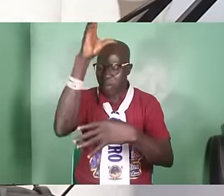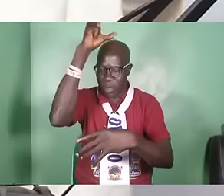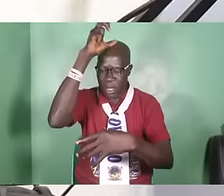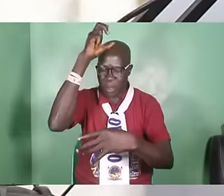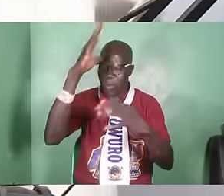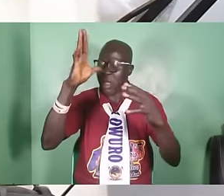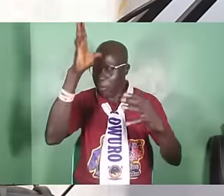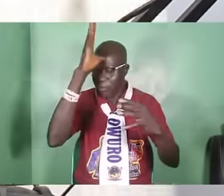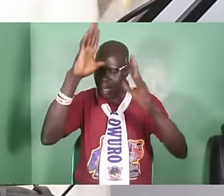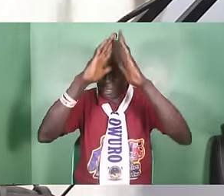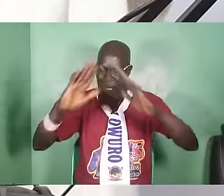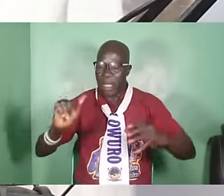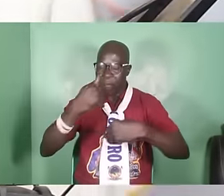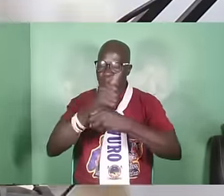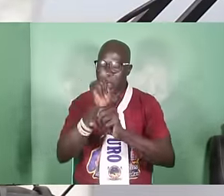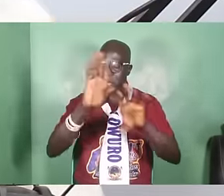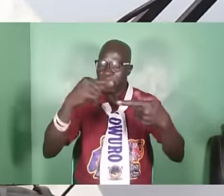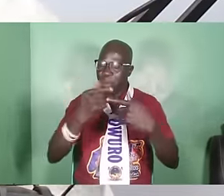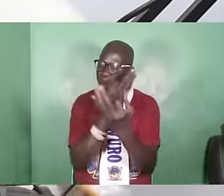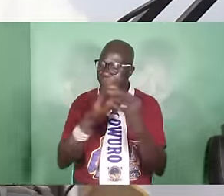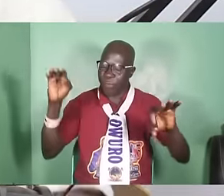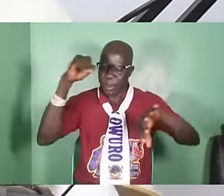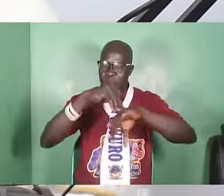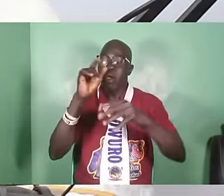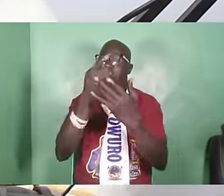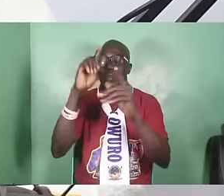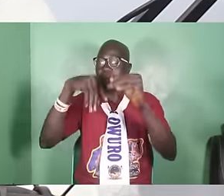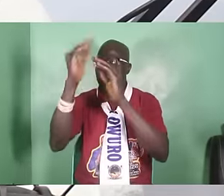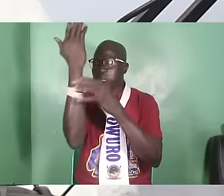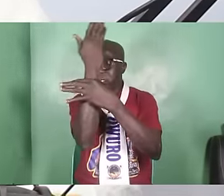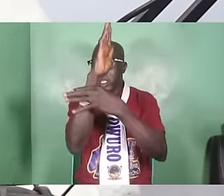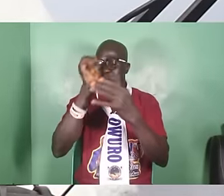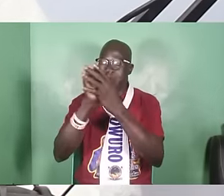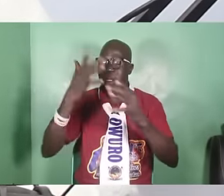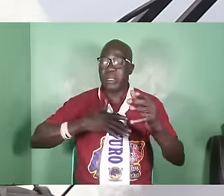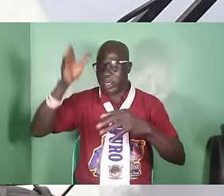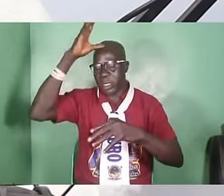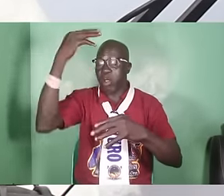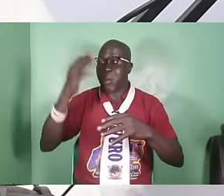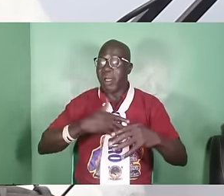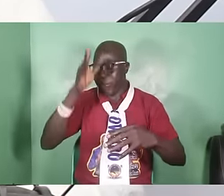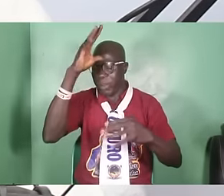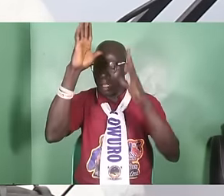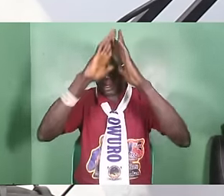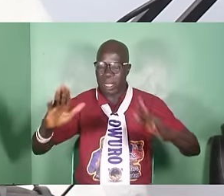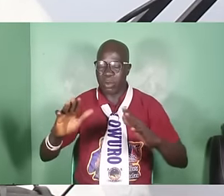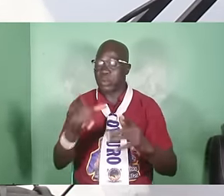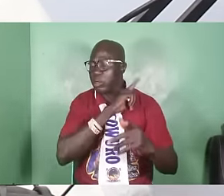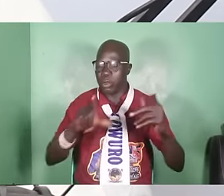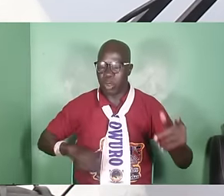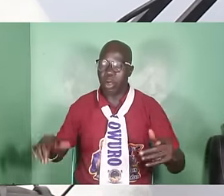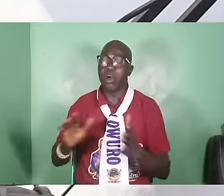baba mi. From the jaws of my father's house. Show me the omenera. Give me freedom. Oh ya do. Oruko Jesu. Oruko Jesu. Oruko